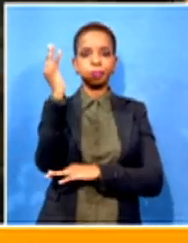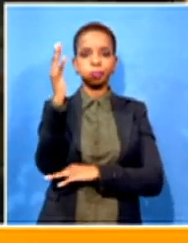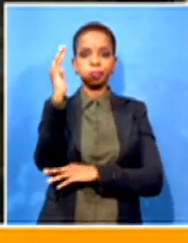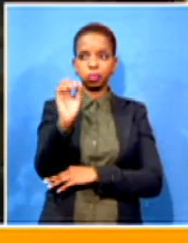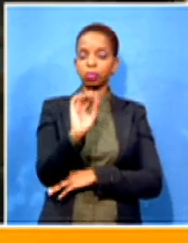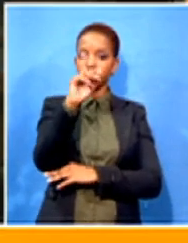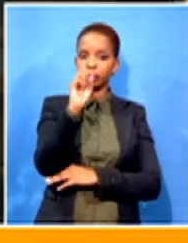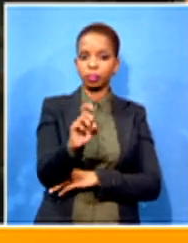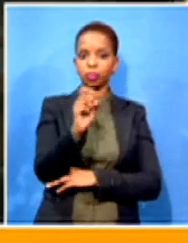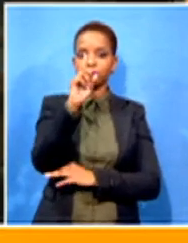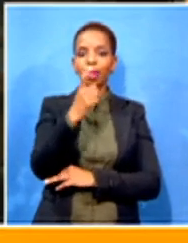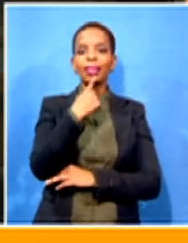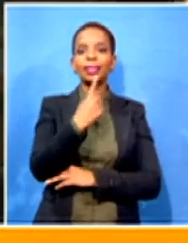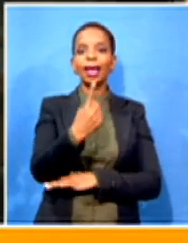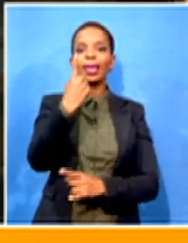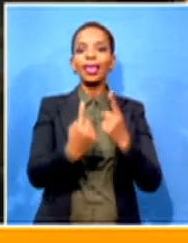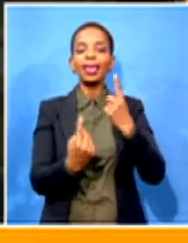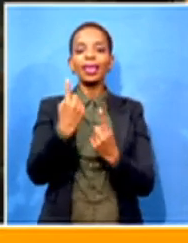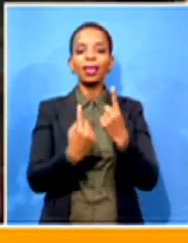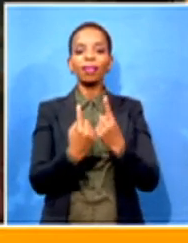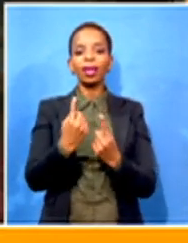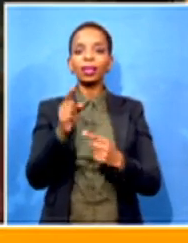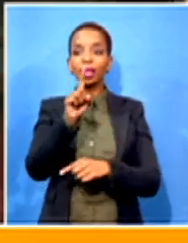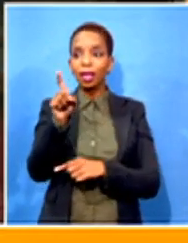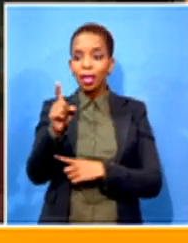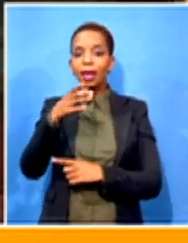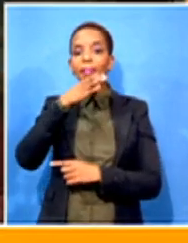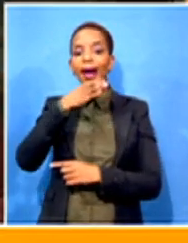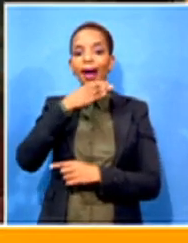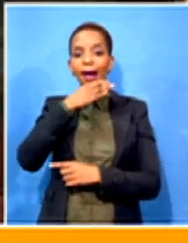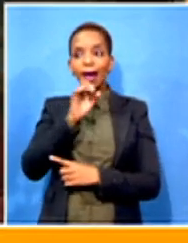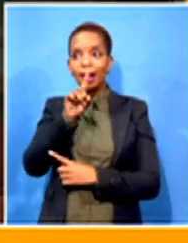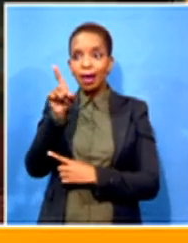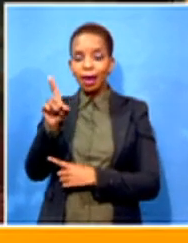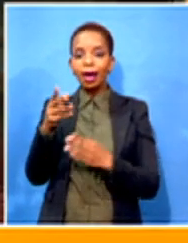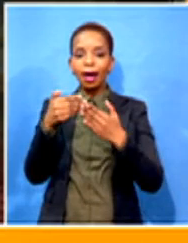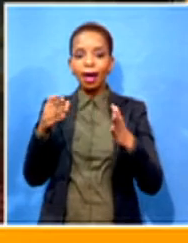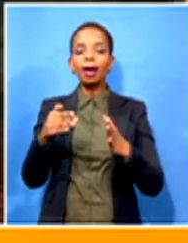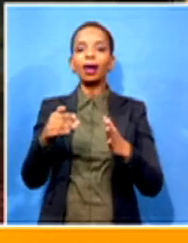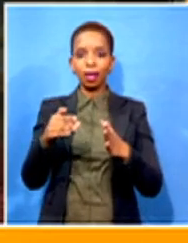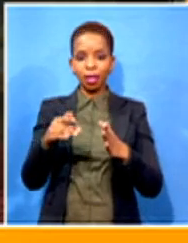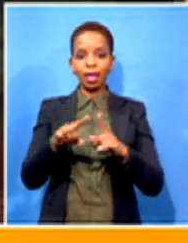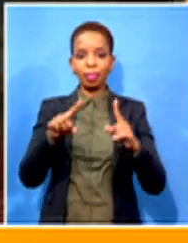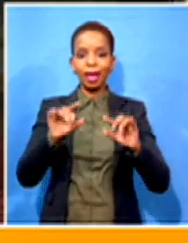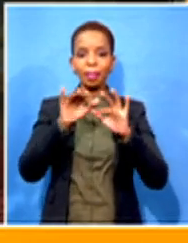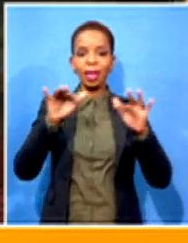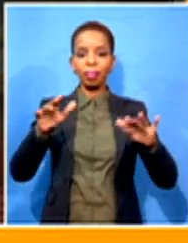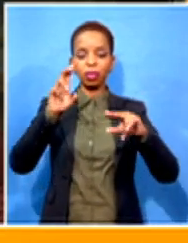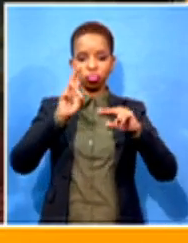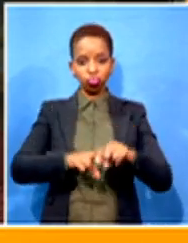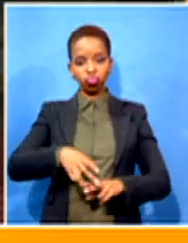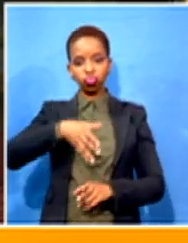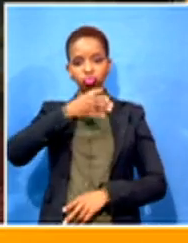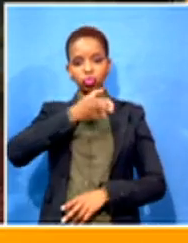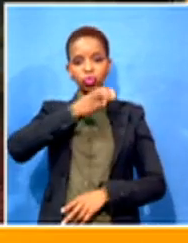said that even taverns, bars, they will be allowed to open, but people are not allowed to sit and drink there.